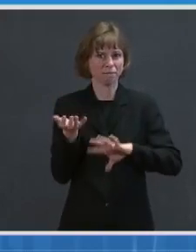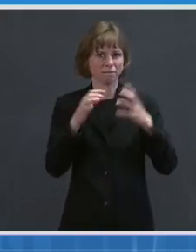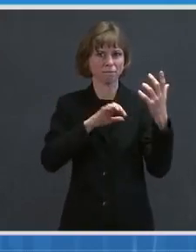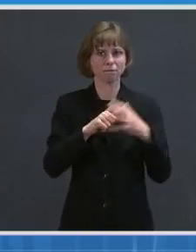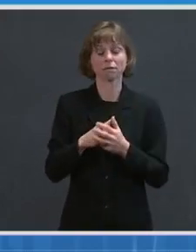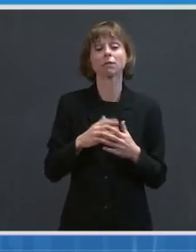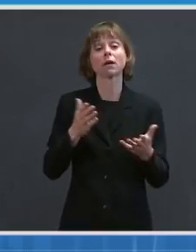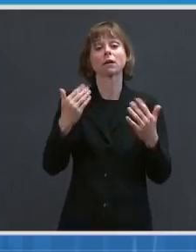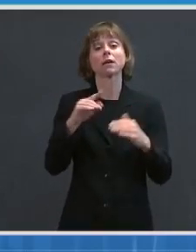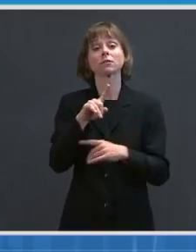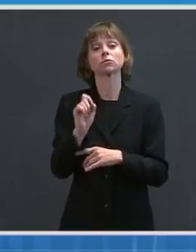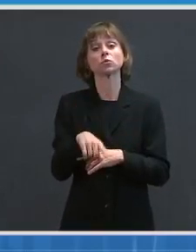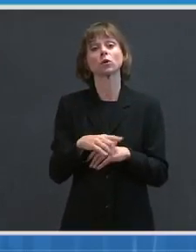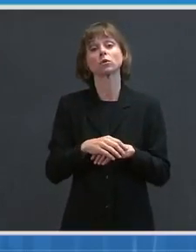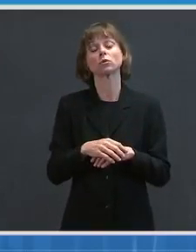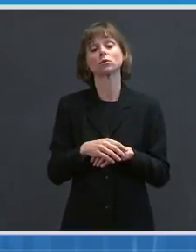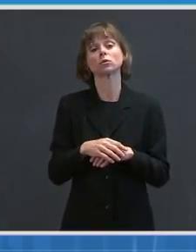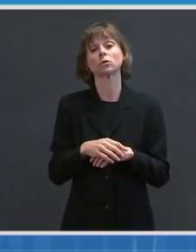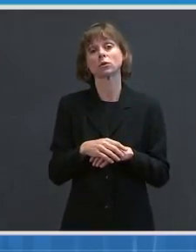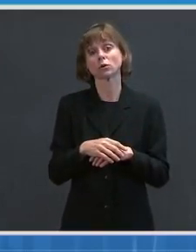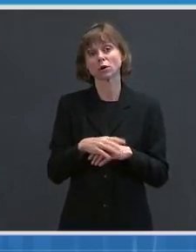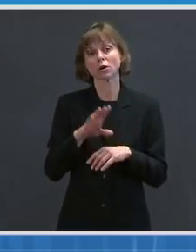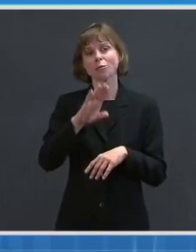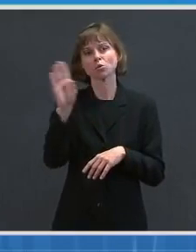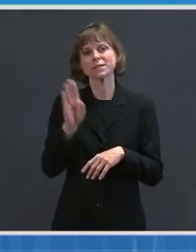The Press question, we'll go to Raquel with TV Globo Brazil.